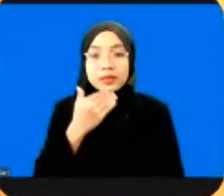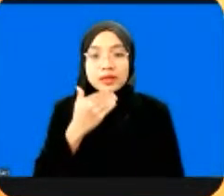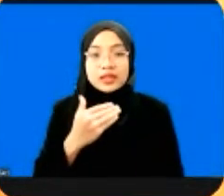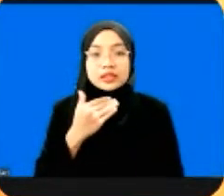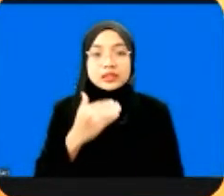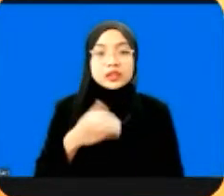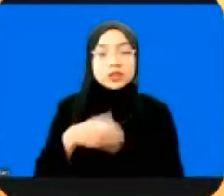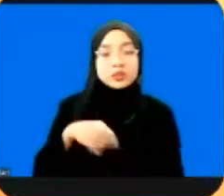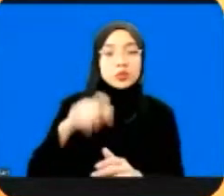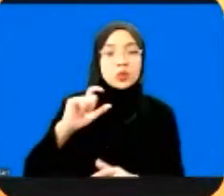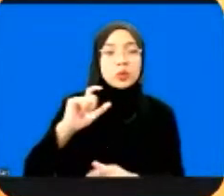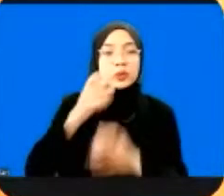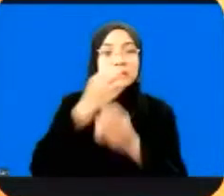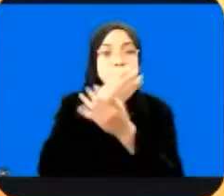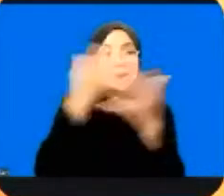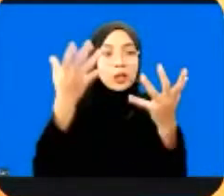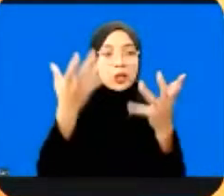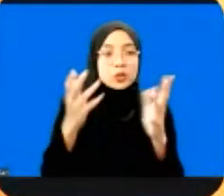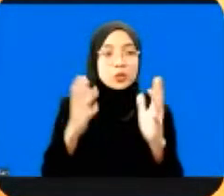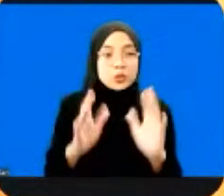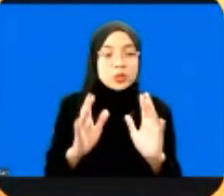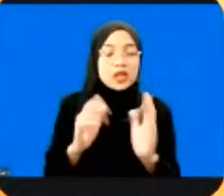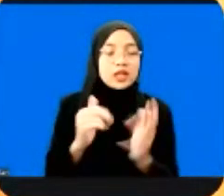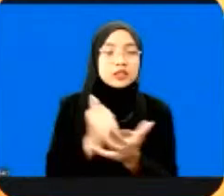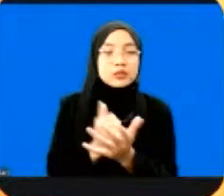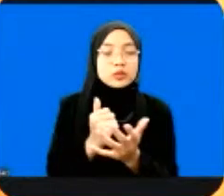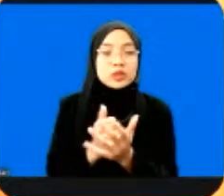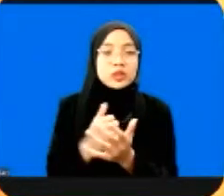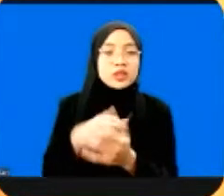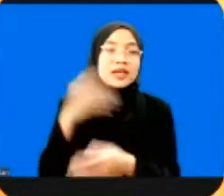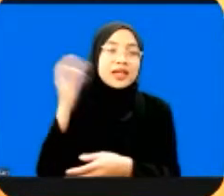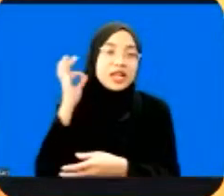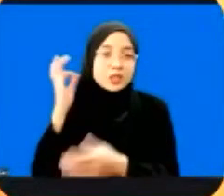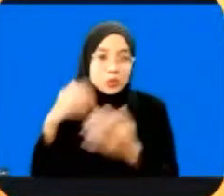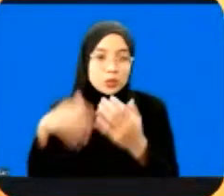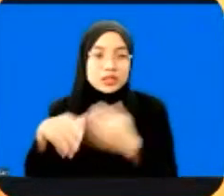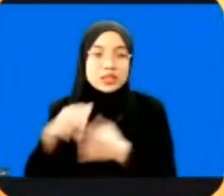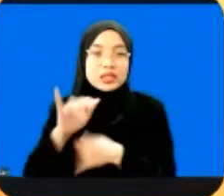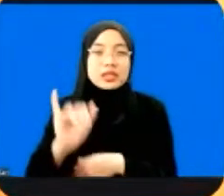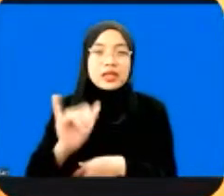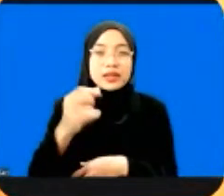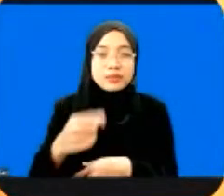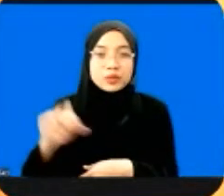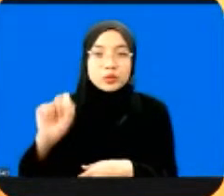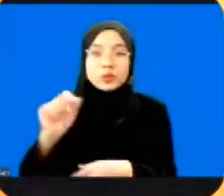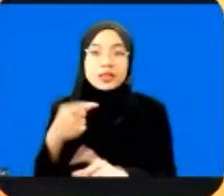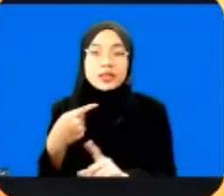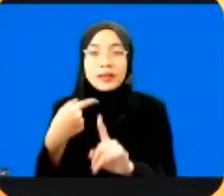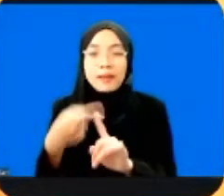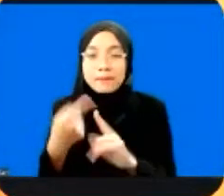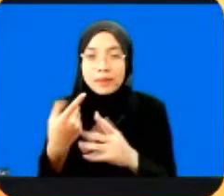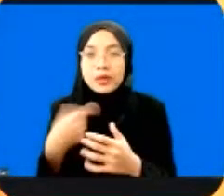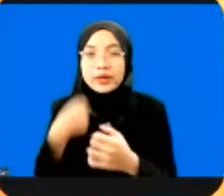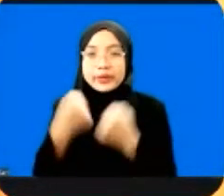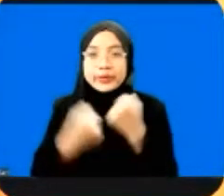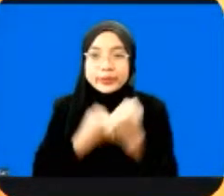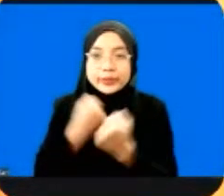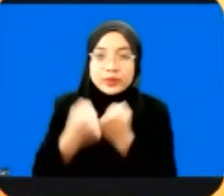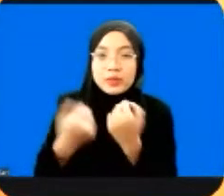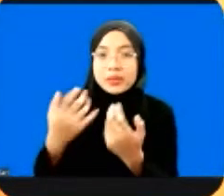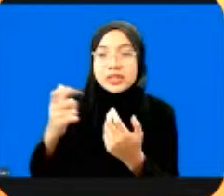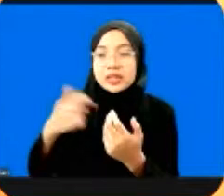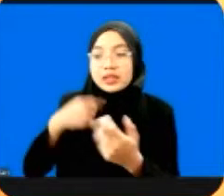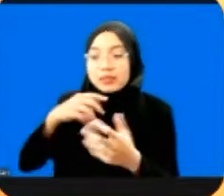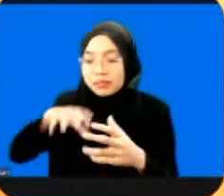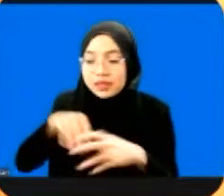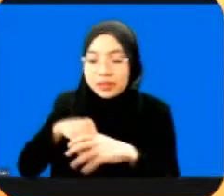to be actively engaged in risk communication and community engagements effort in Indonesia. You also must have a very